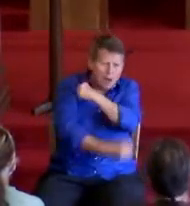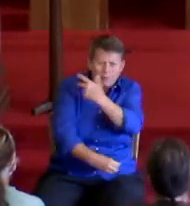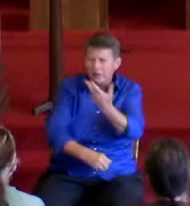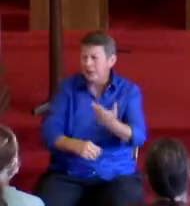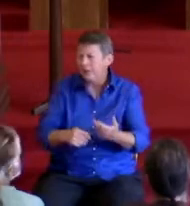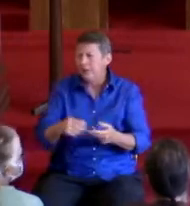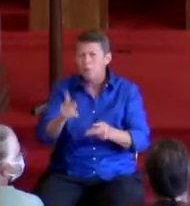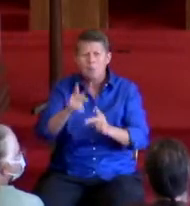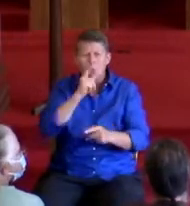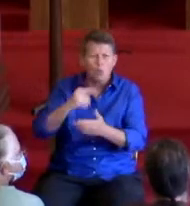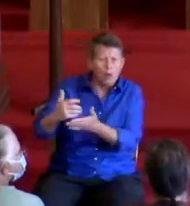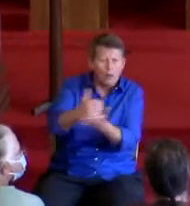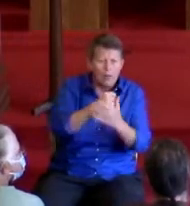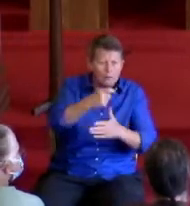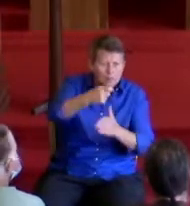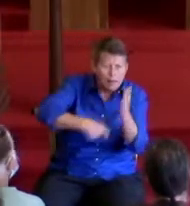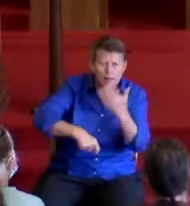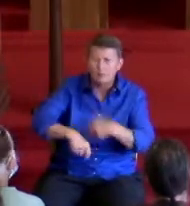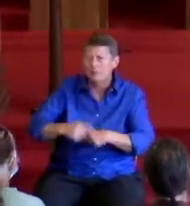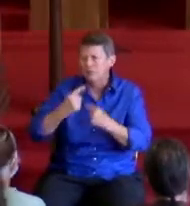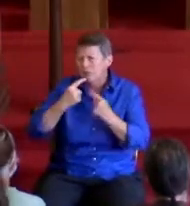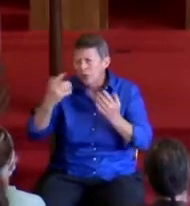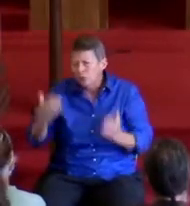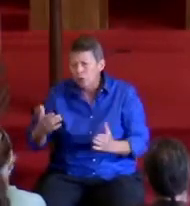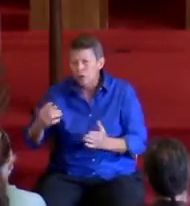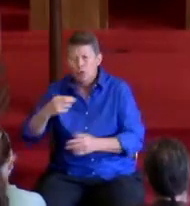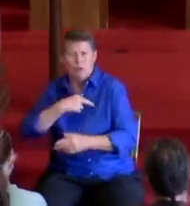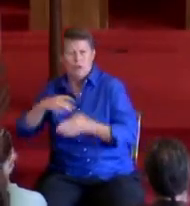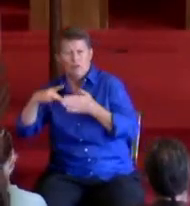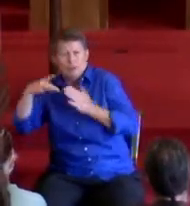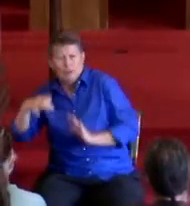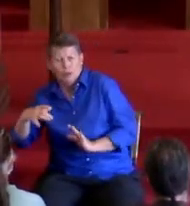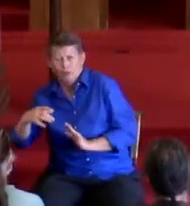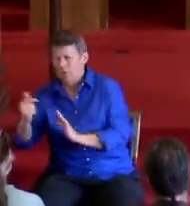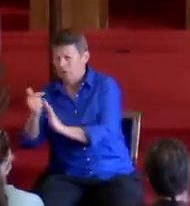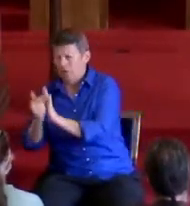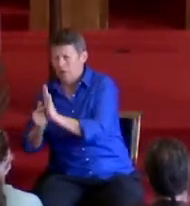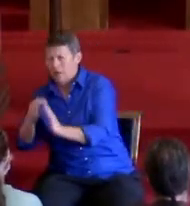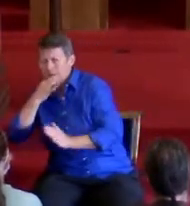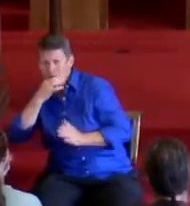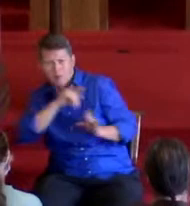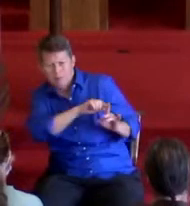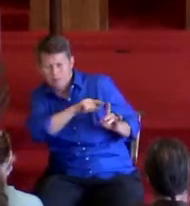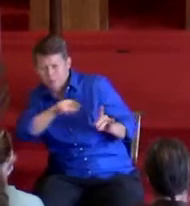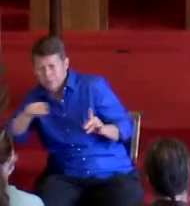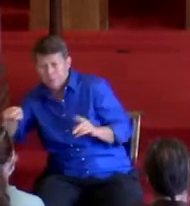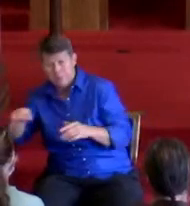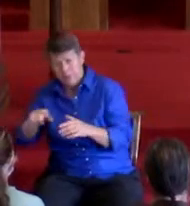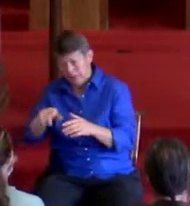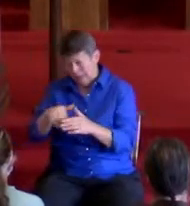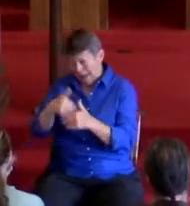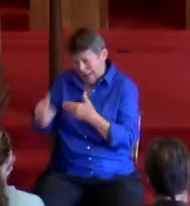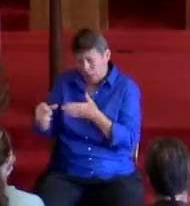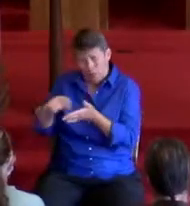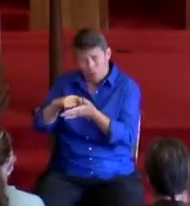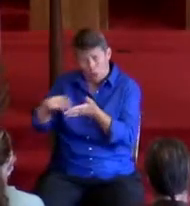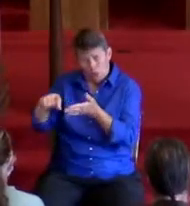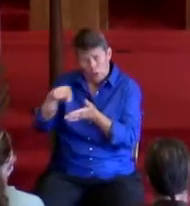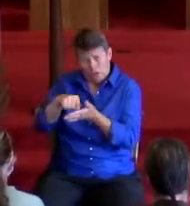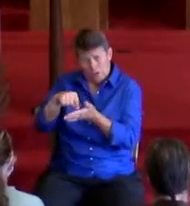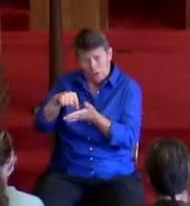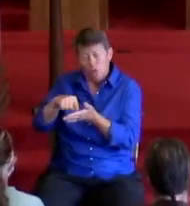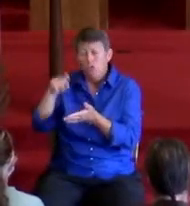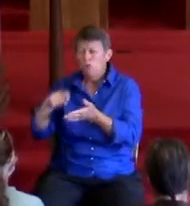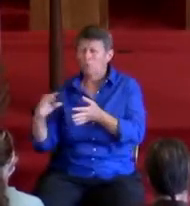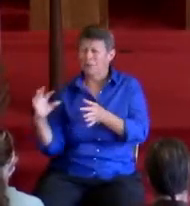and Pharisees and legal experts. Verse 14 that immediately follows, it really should be attached to